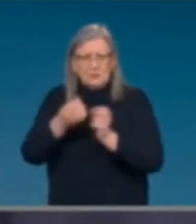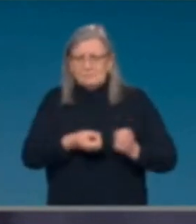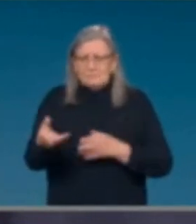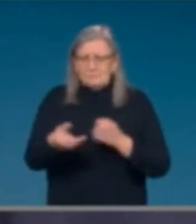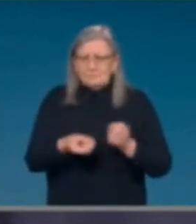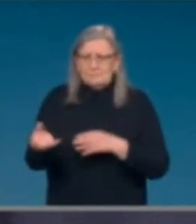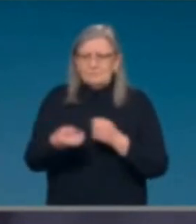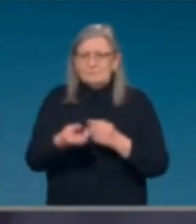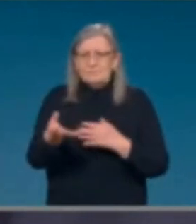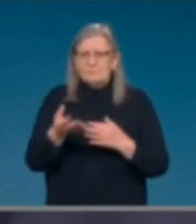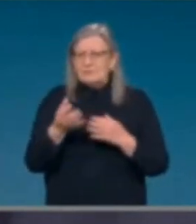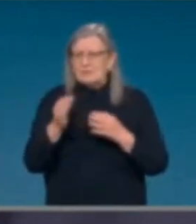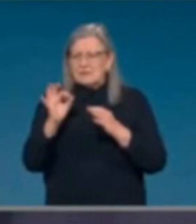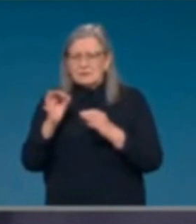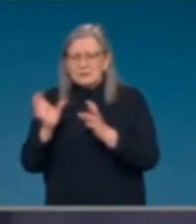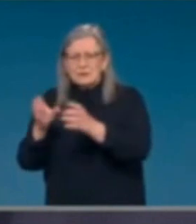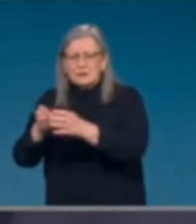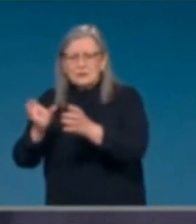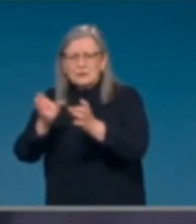user groups through the